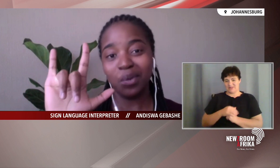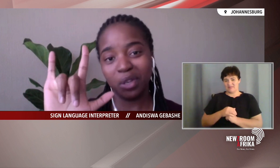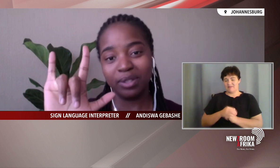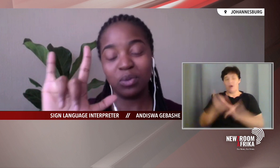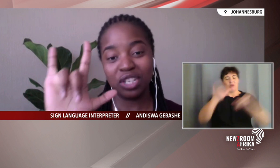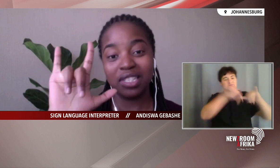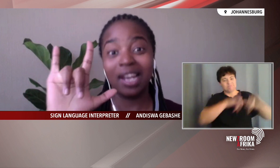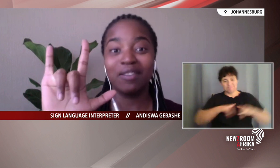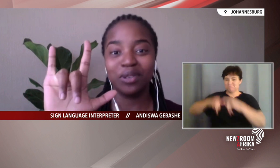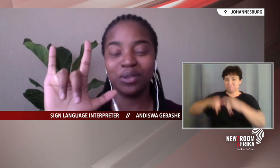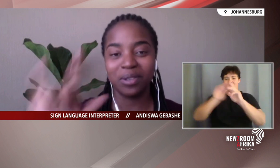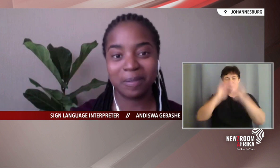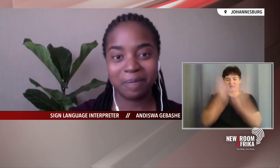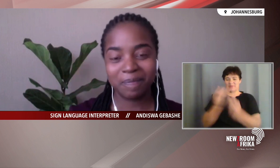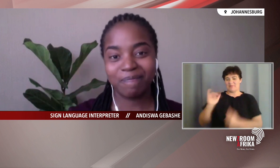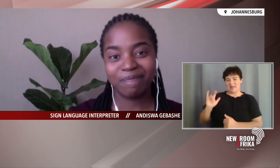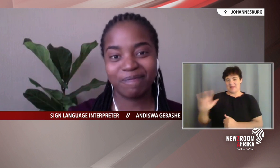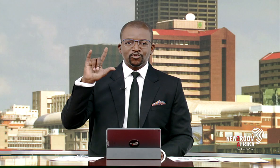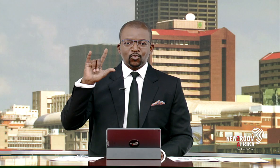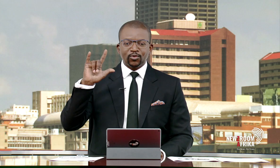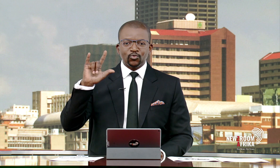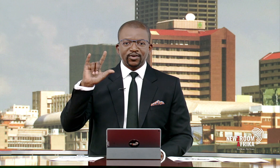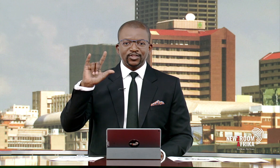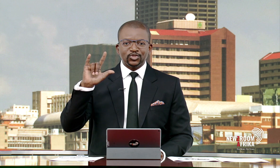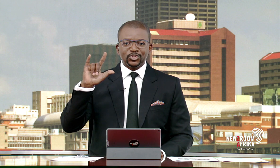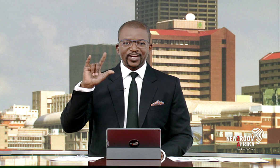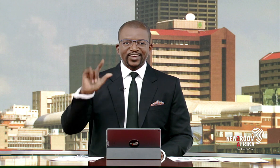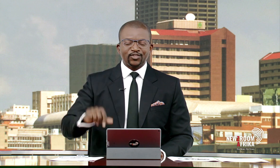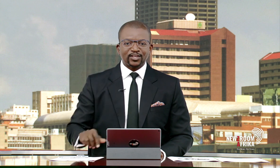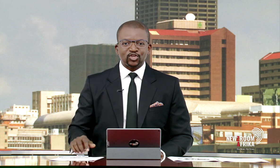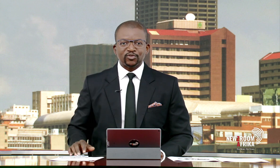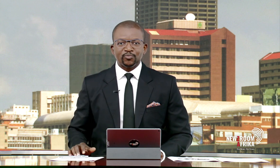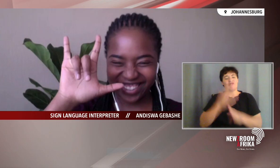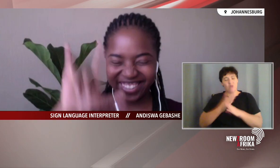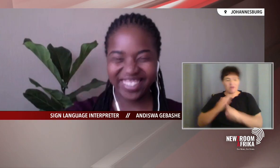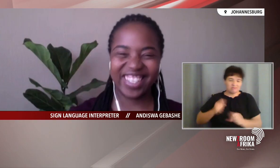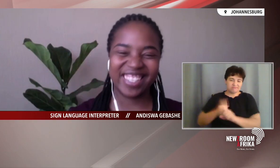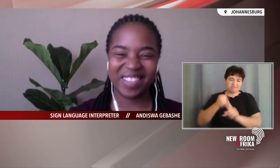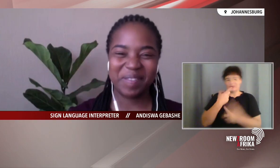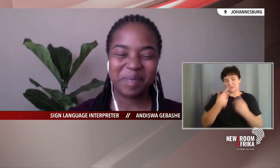the world, which is I love you. Well, we love you for all the work that you're doing. Thank you so much for being a part of the show.